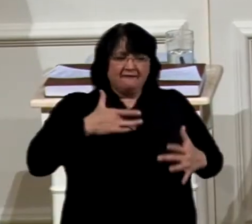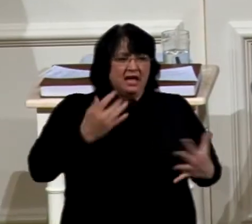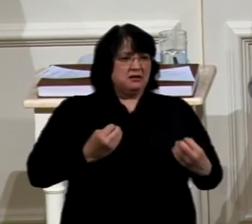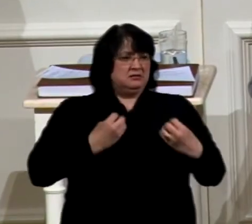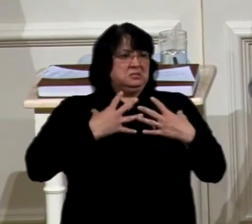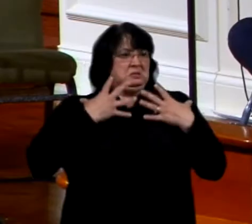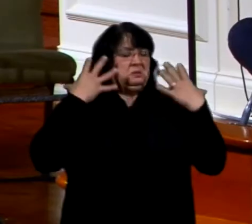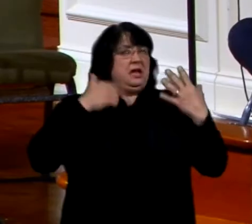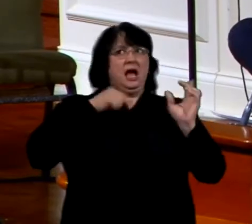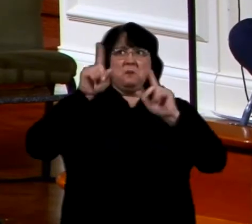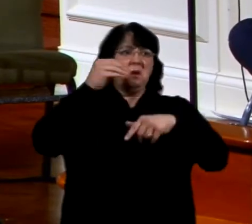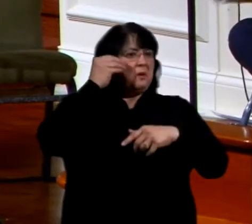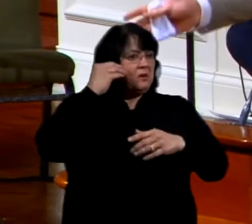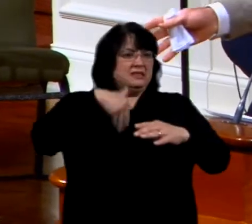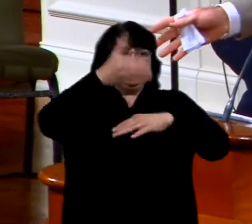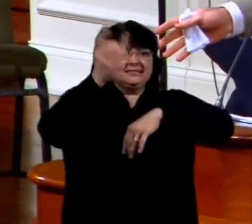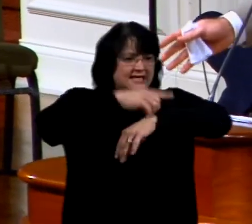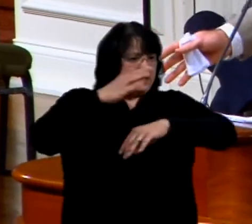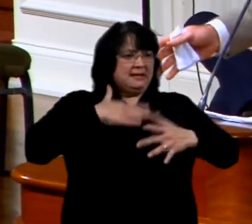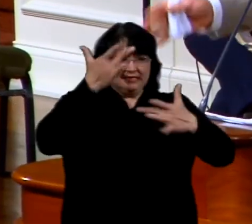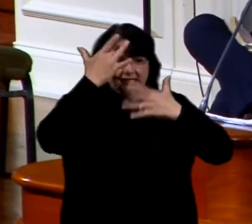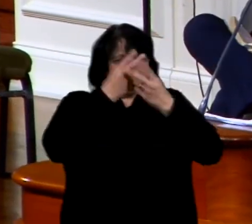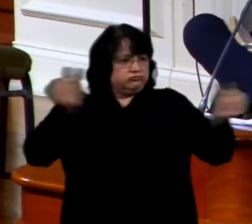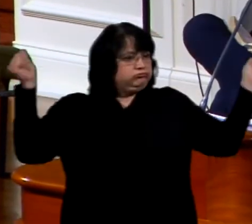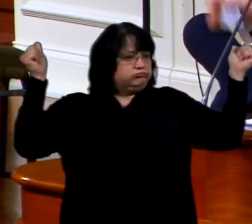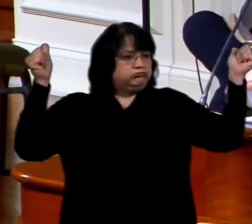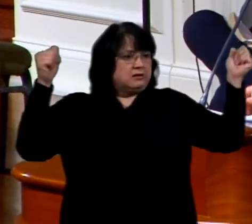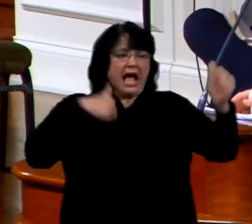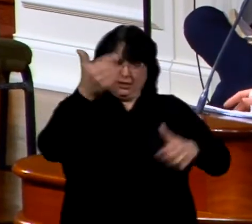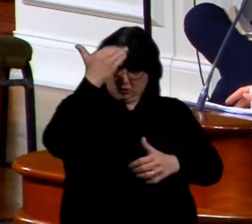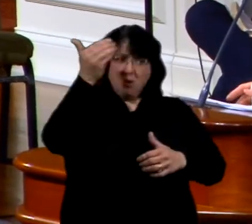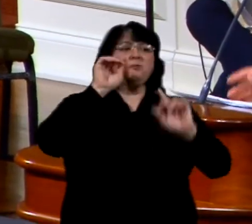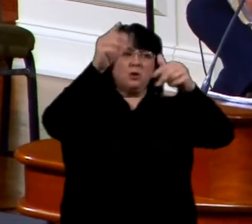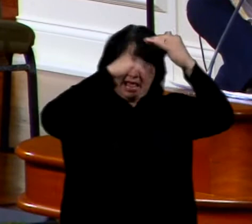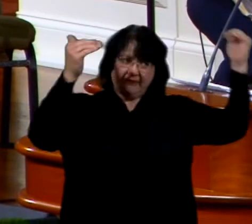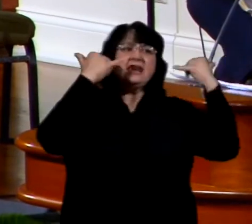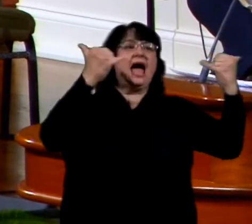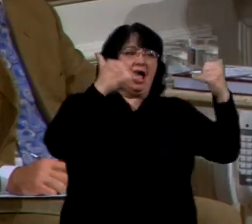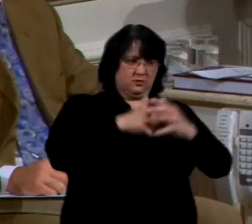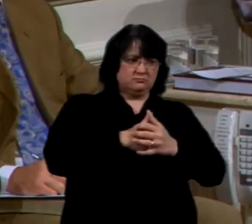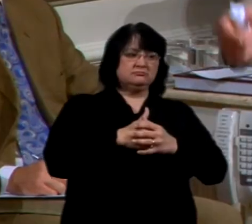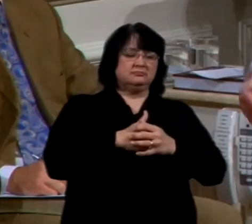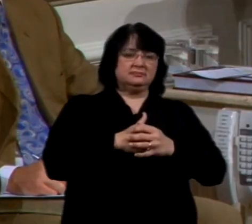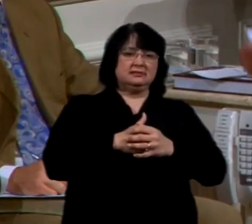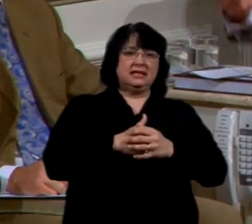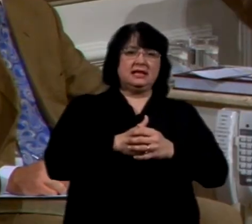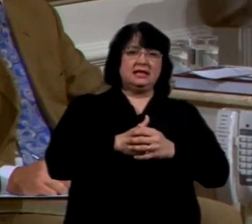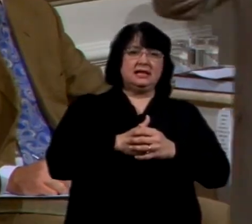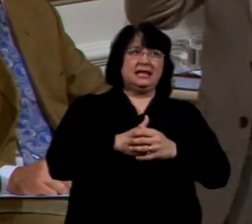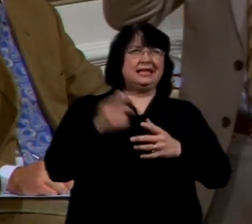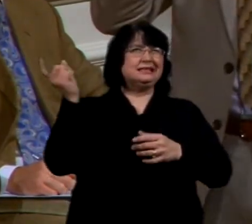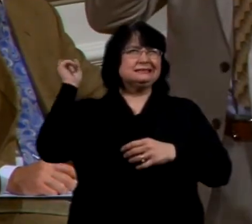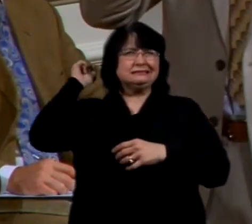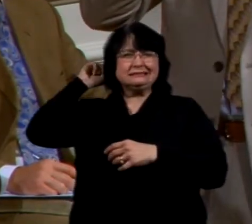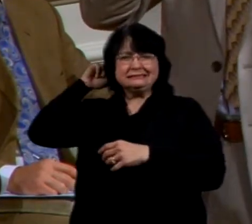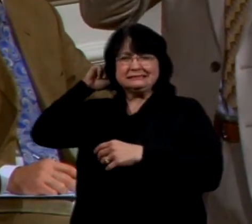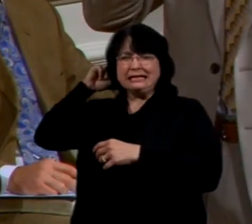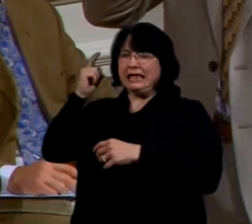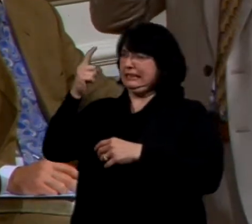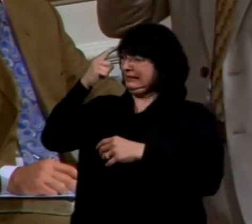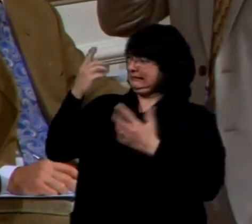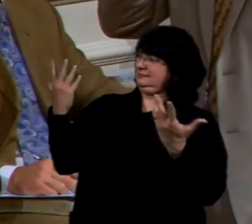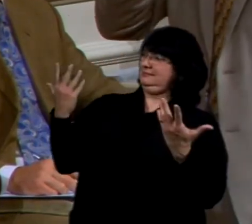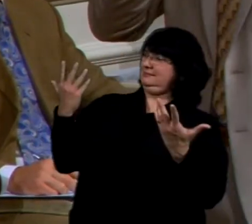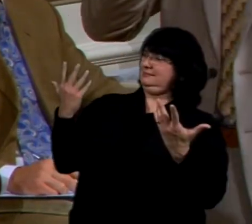and I got to go home the next day and my sickness was gone. And that's how I know I'm going to heaven. I'm qualifying. I'm not saying inward. I'm thinking, oh my word,